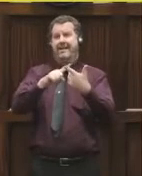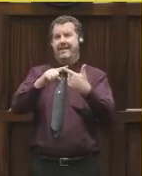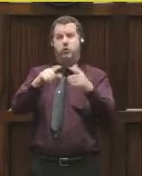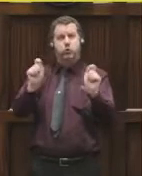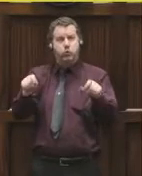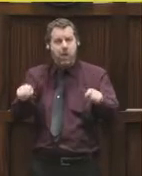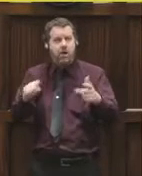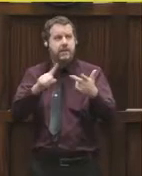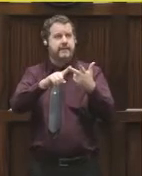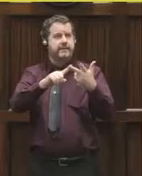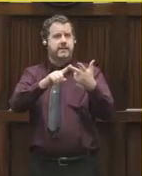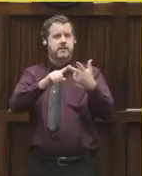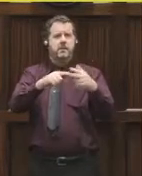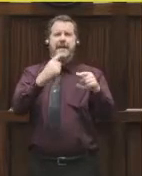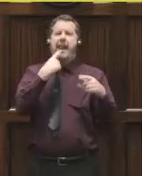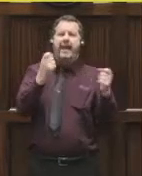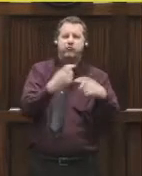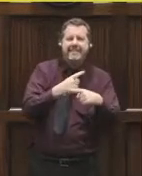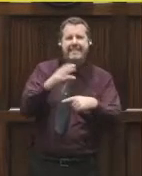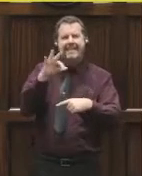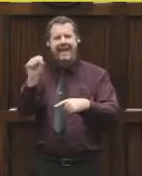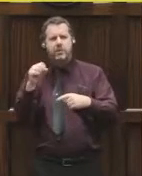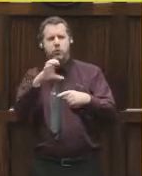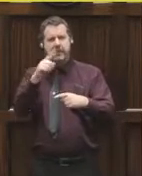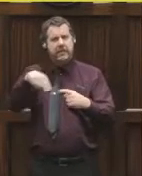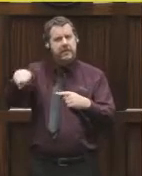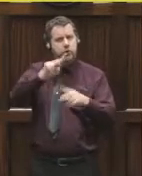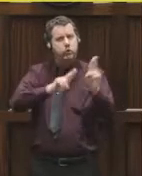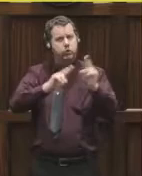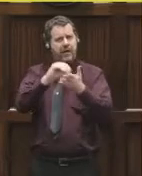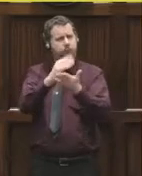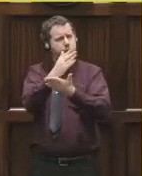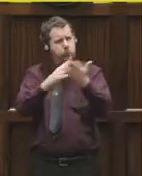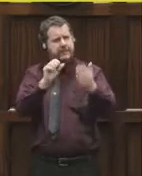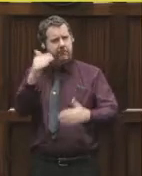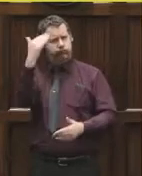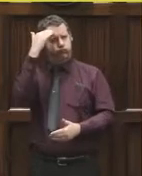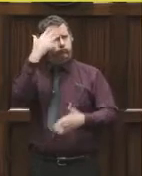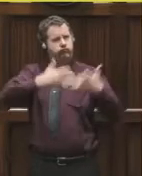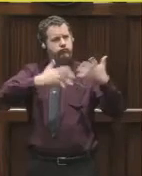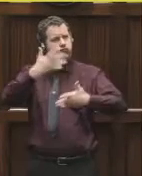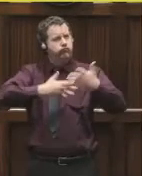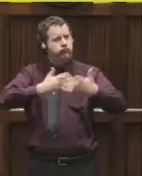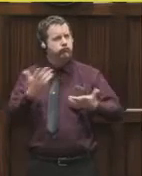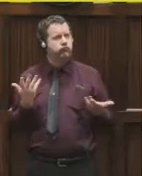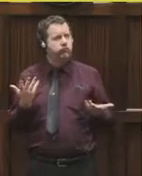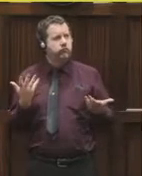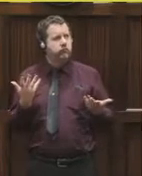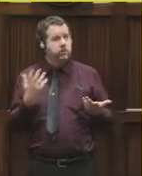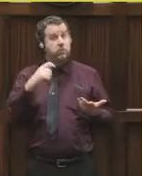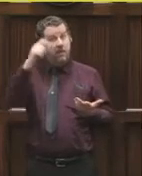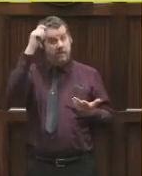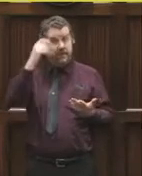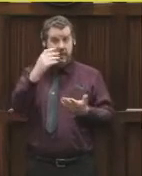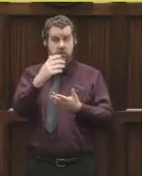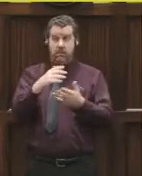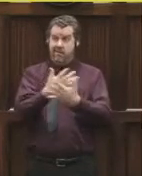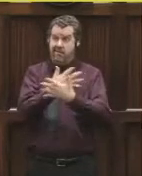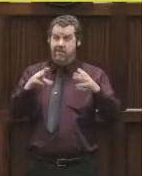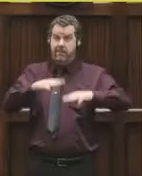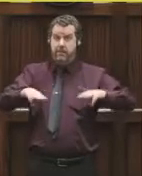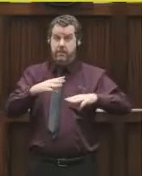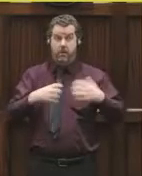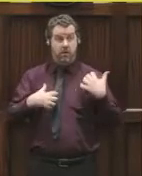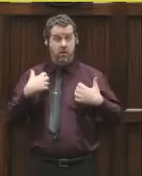to have a knowledge of Irish Sign Language among their staff. And I think that's something that will be taken up enthusiastically by a lot of